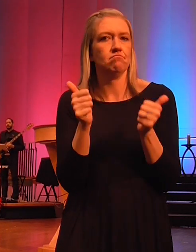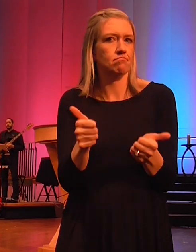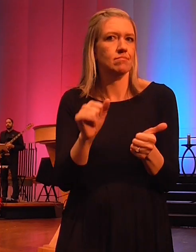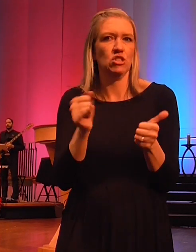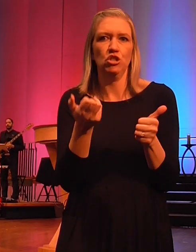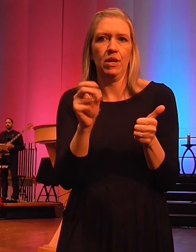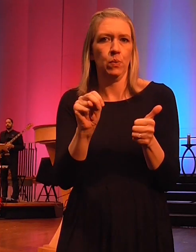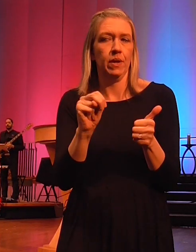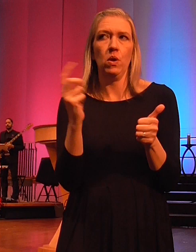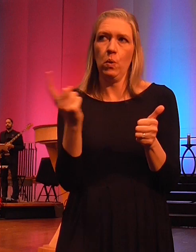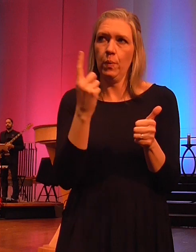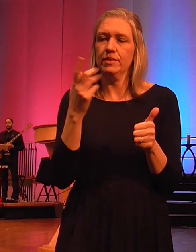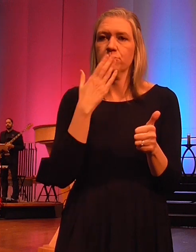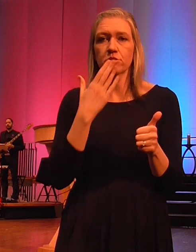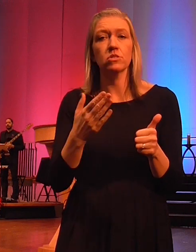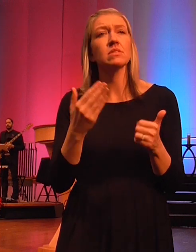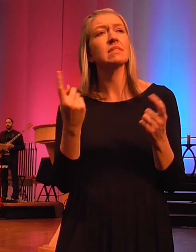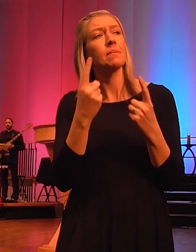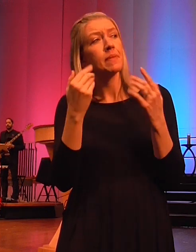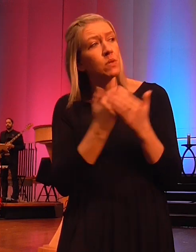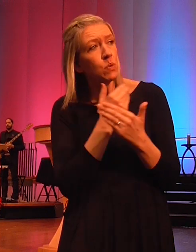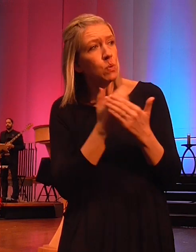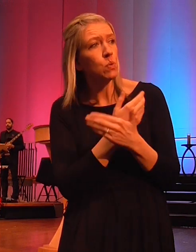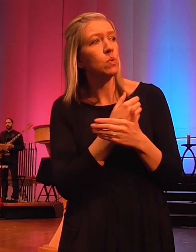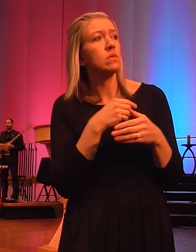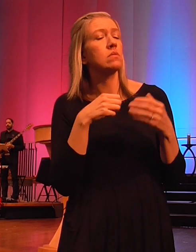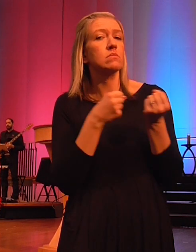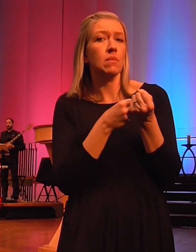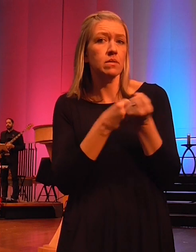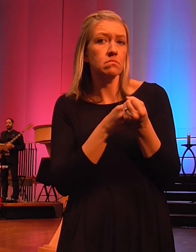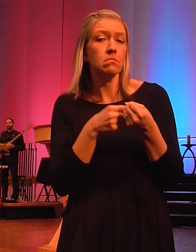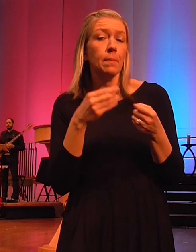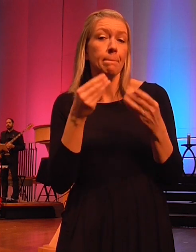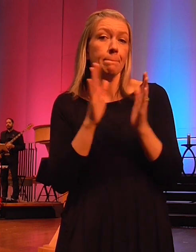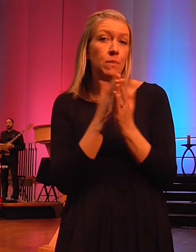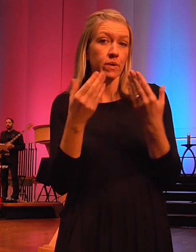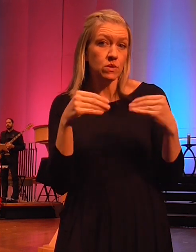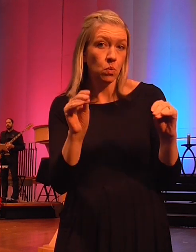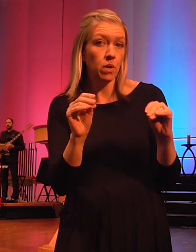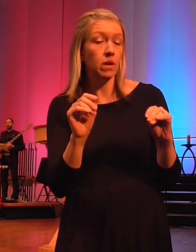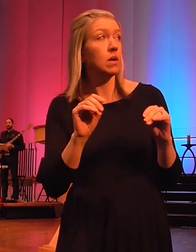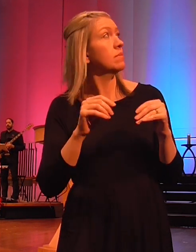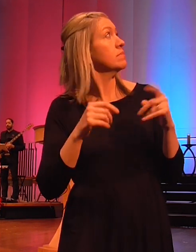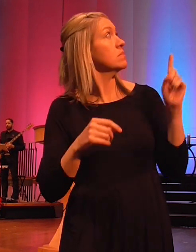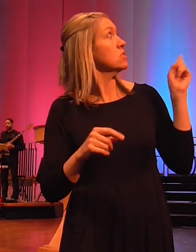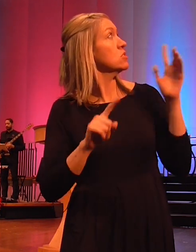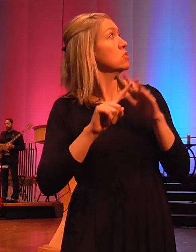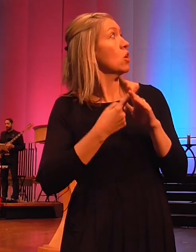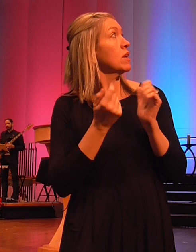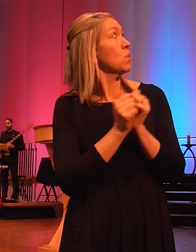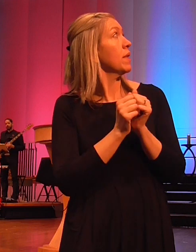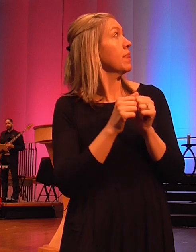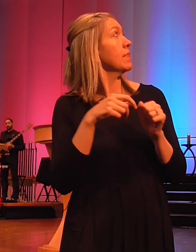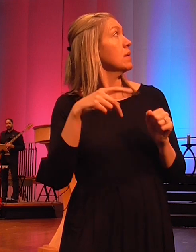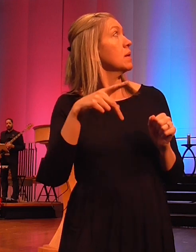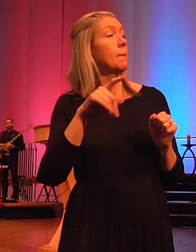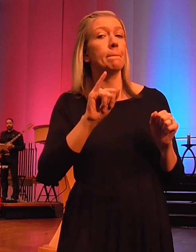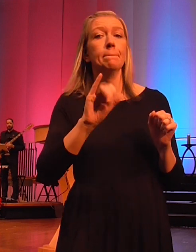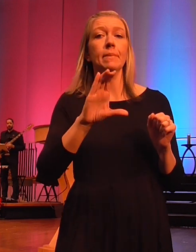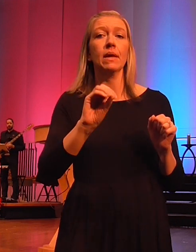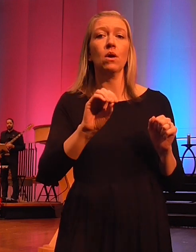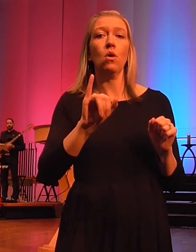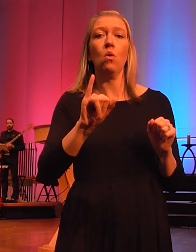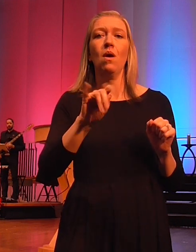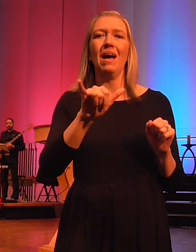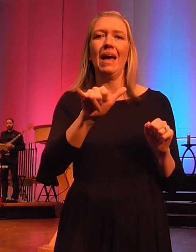new, sponsored by our Works of Heart bookstore. We're doing a book study, and you're starting us off with Pico Iyer. Pico Iyer. He was here